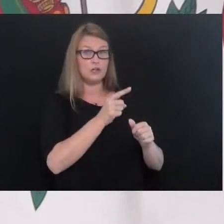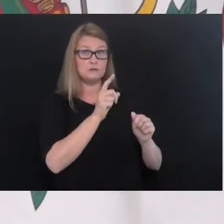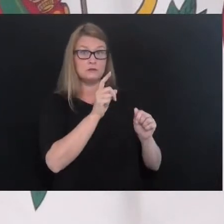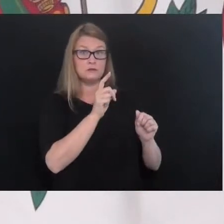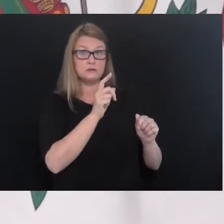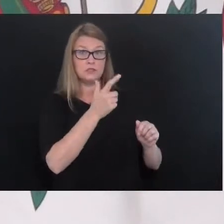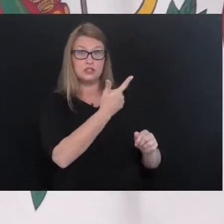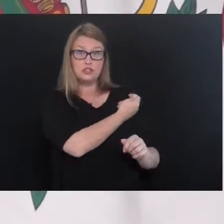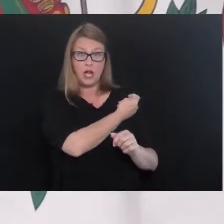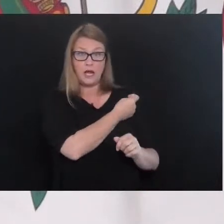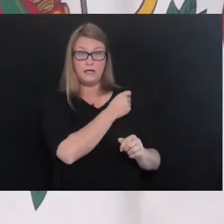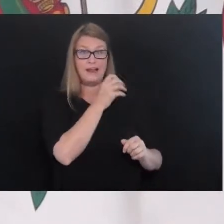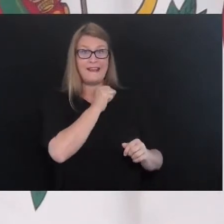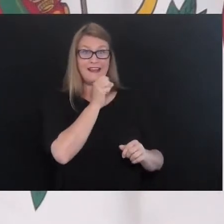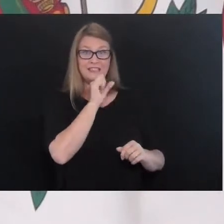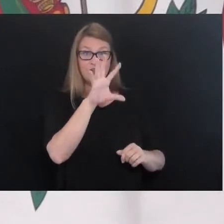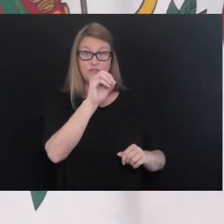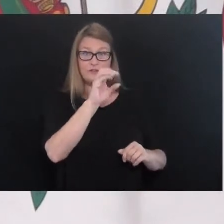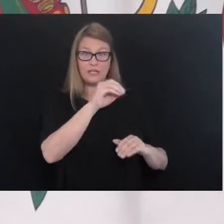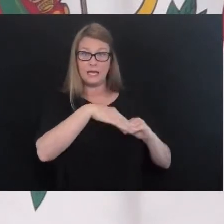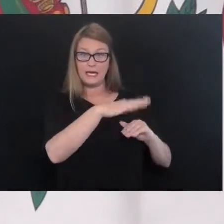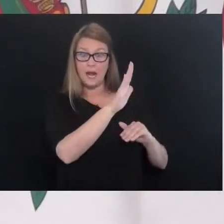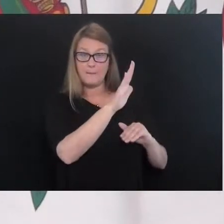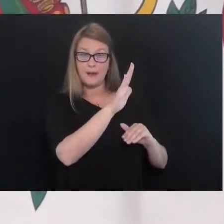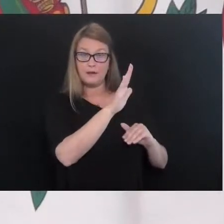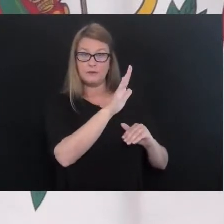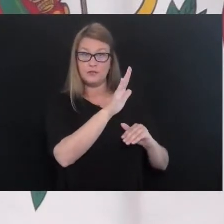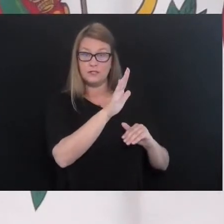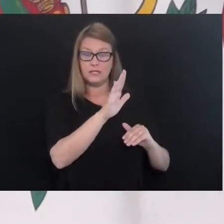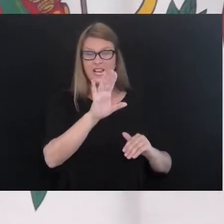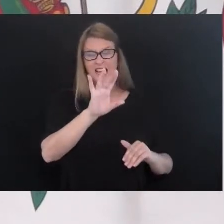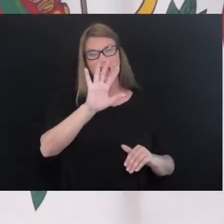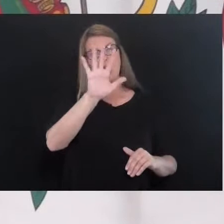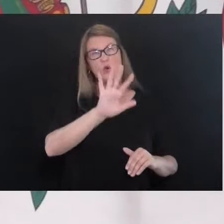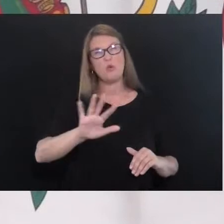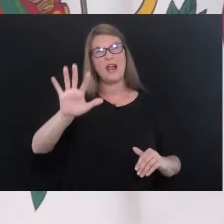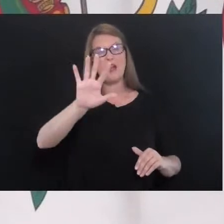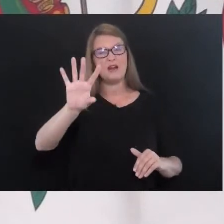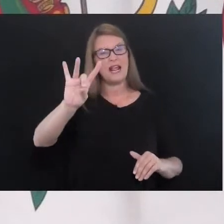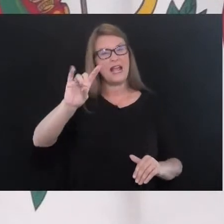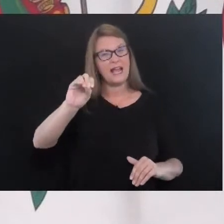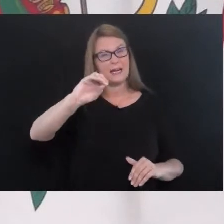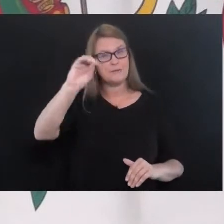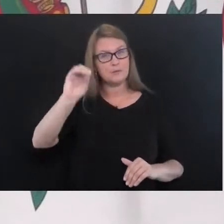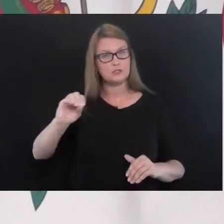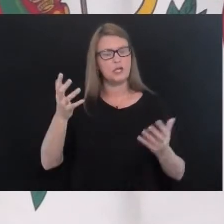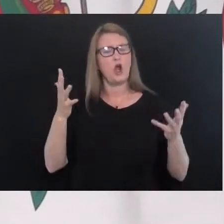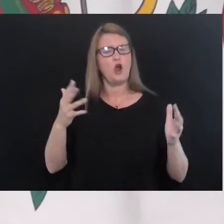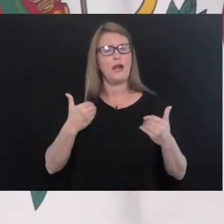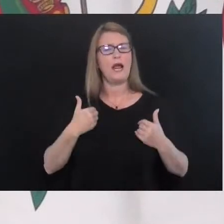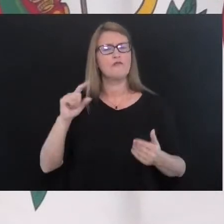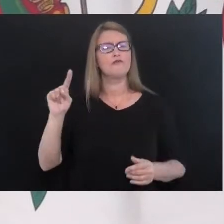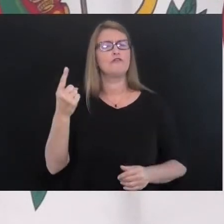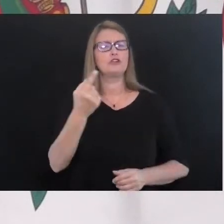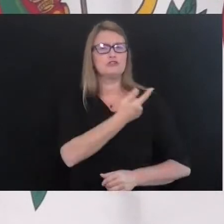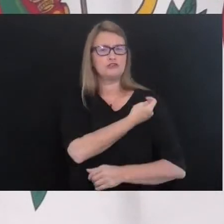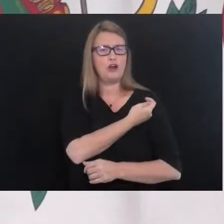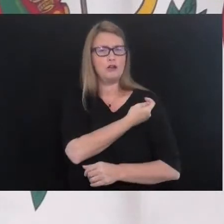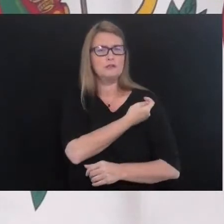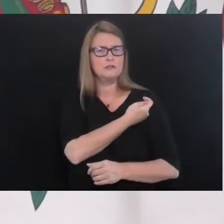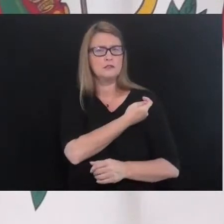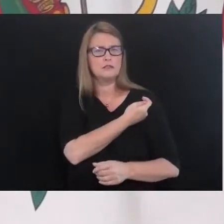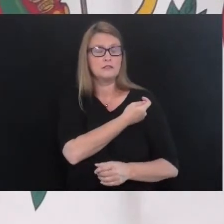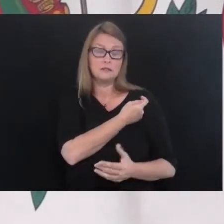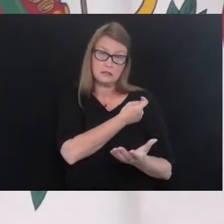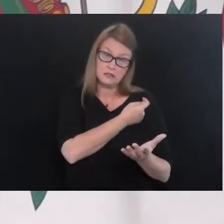are 50 and older, above 80% have had their first vaccination,